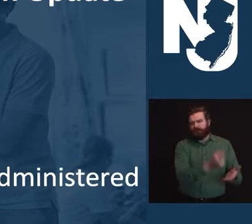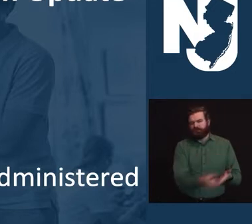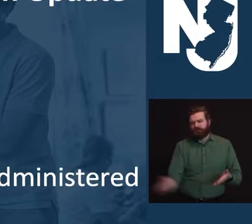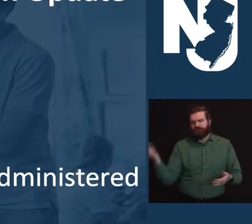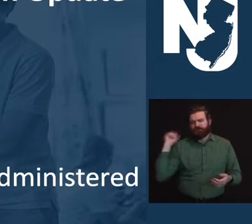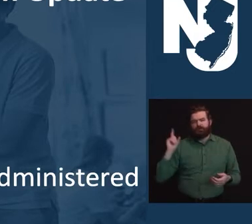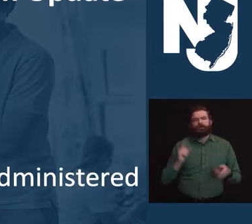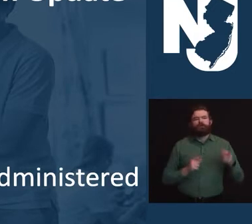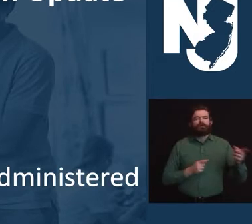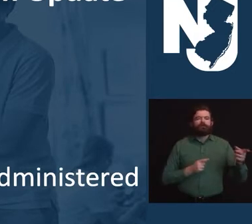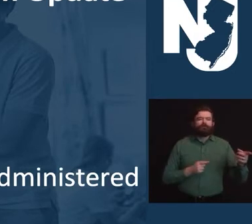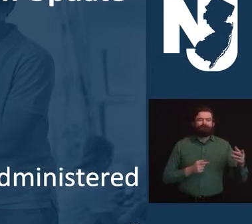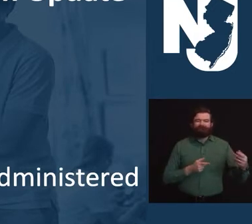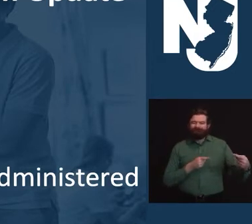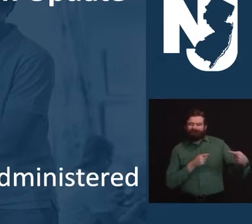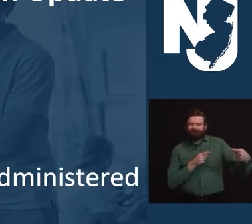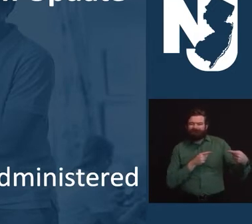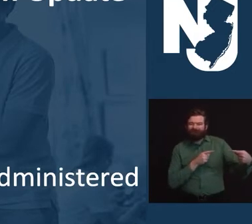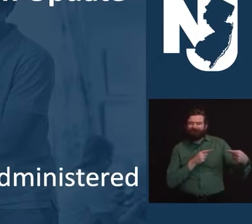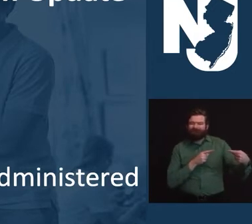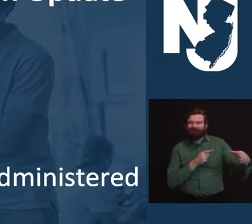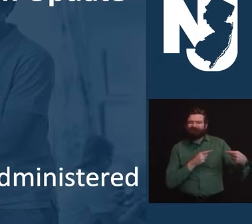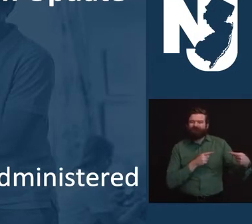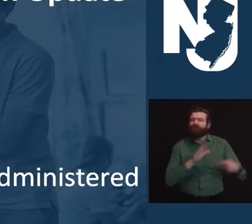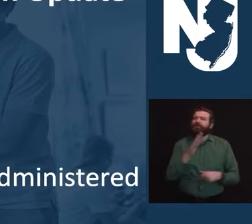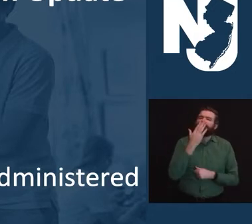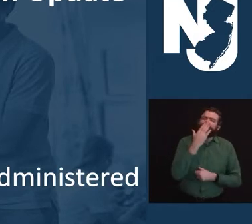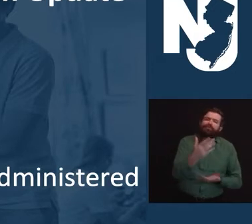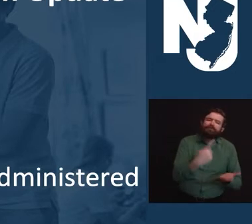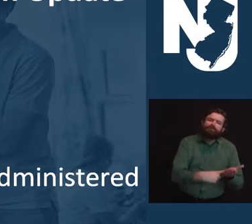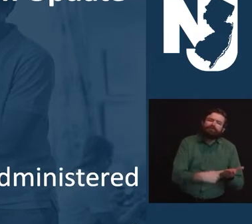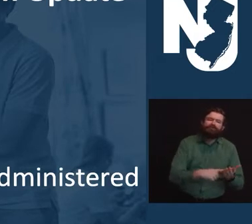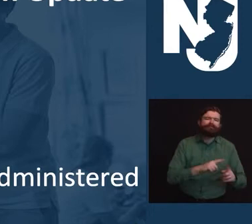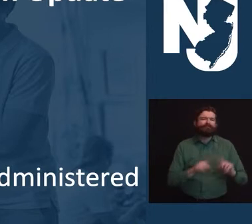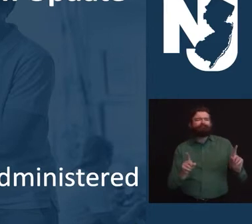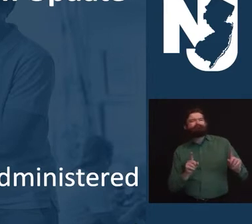the objectives in the sort of week to 10 days they needed to have.